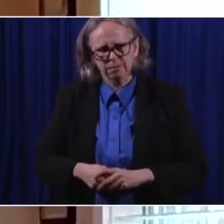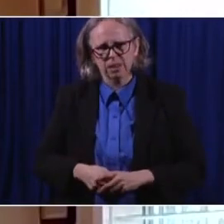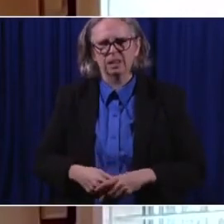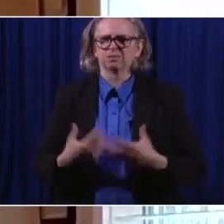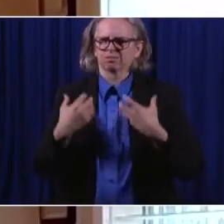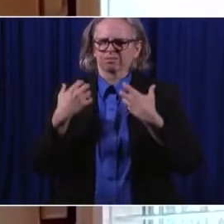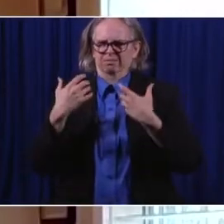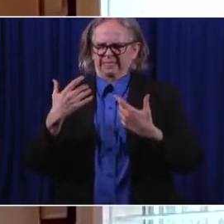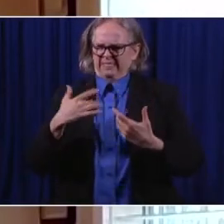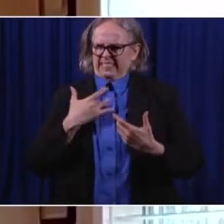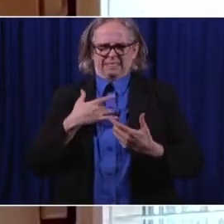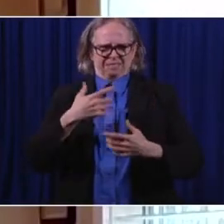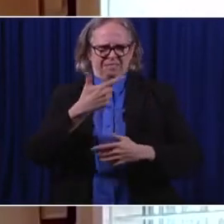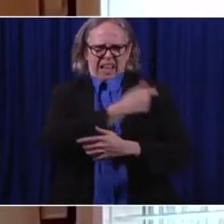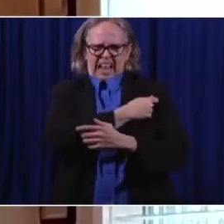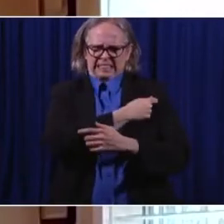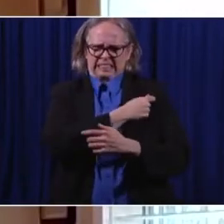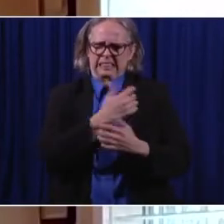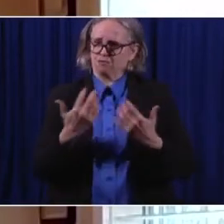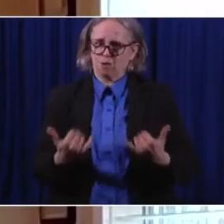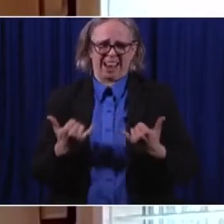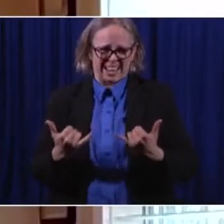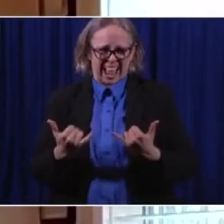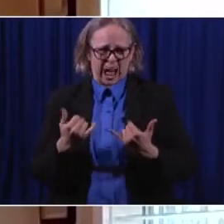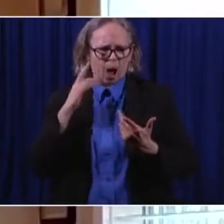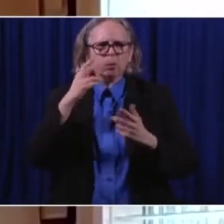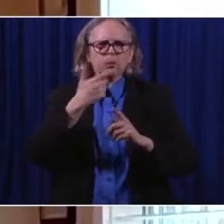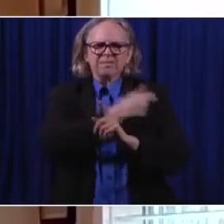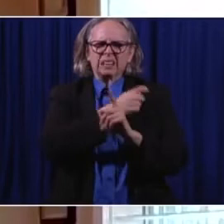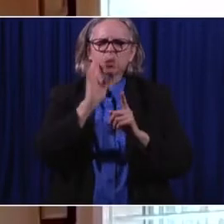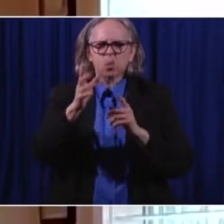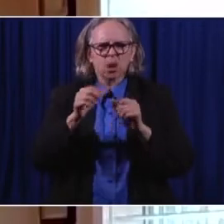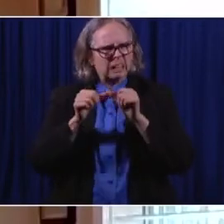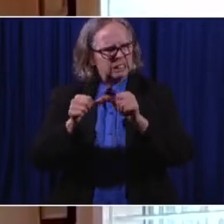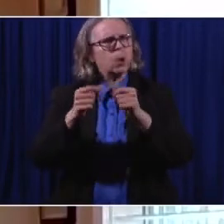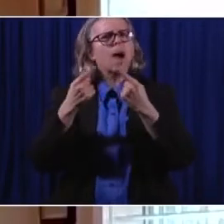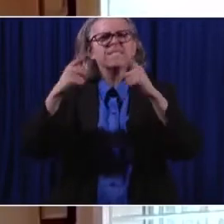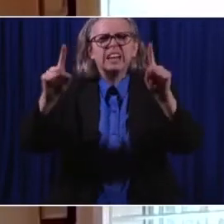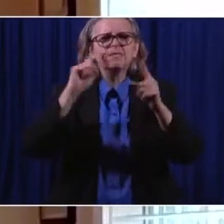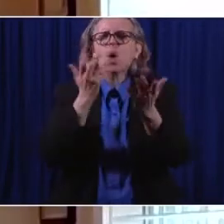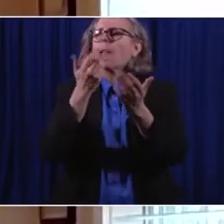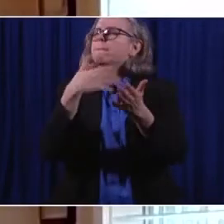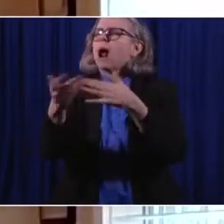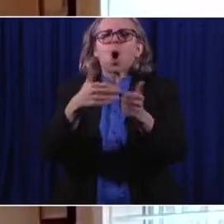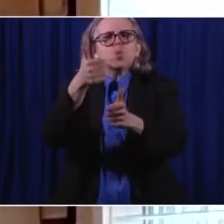currently available will continue to be very effective even against these mutated versions.